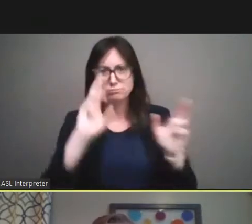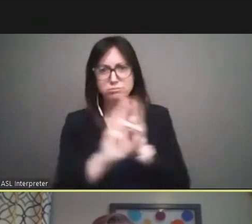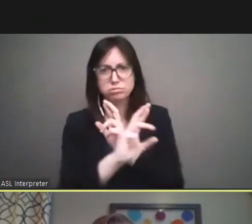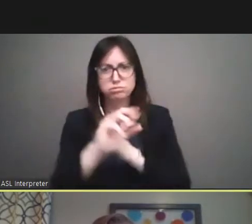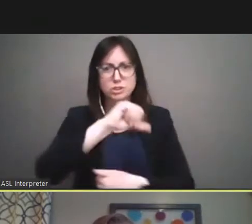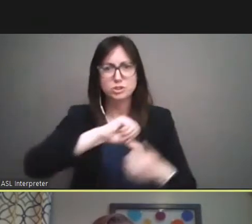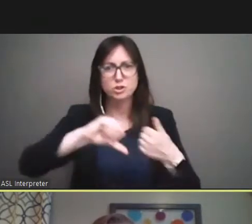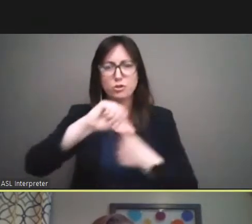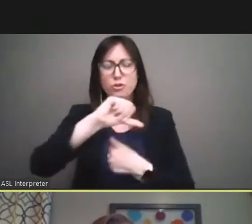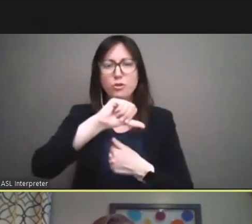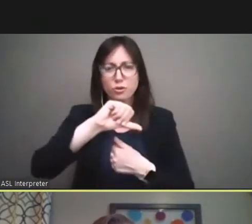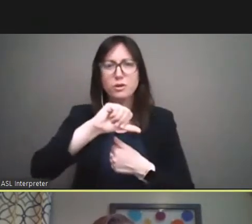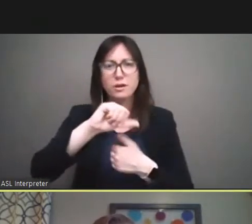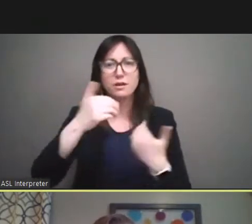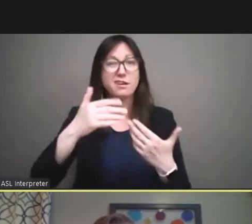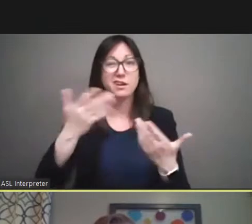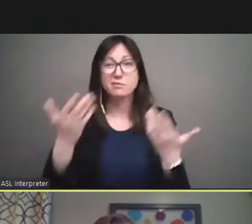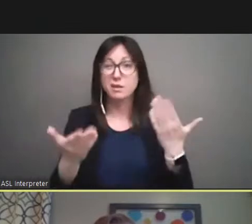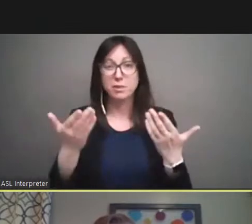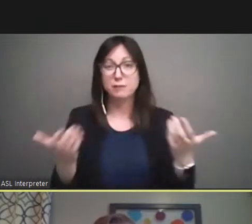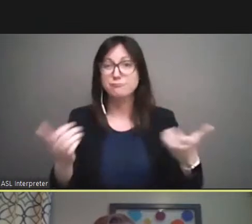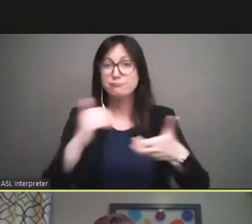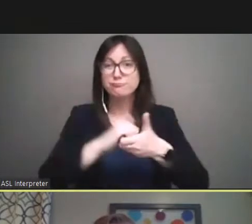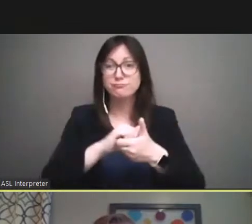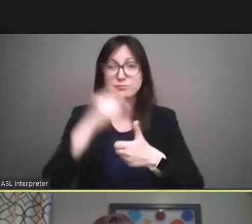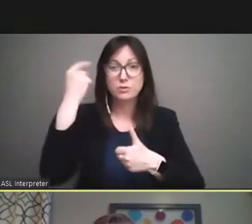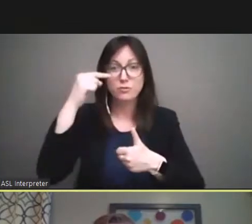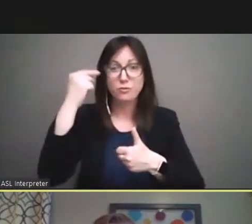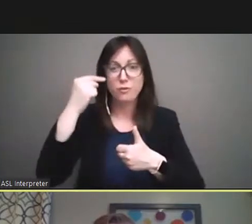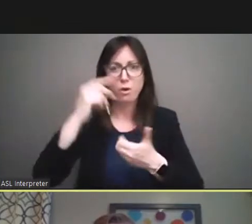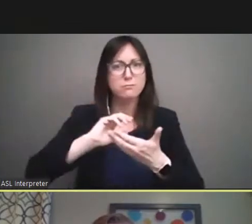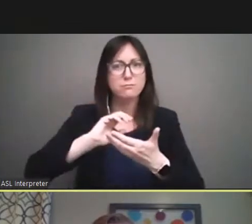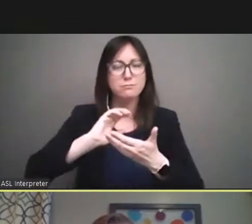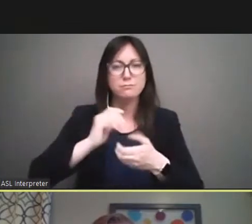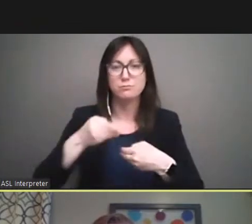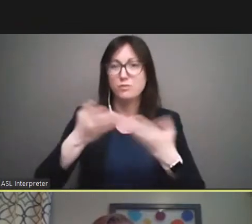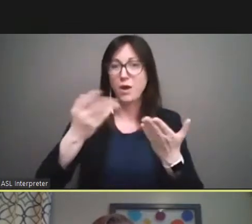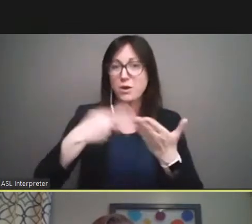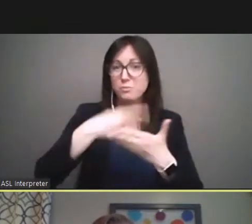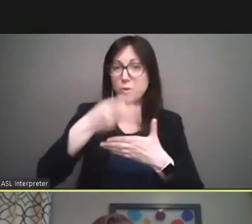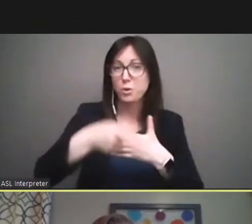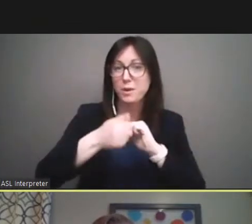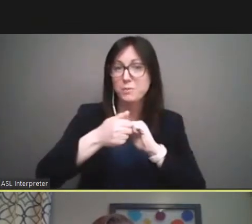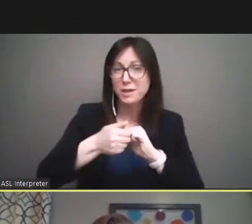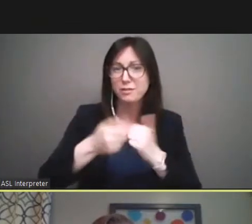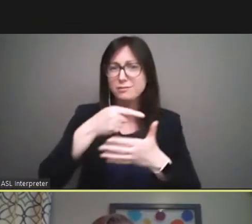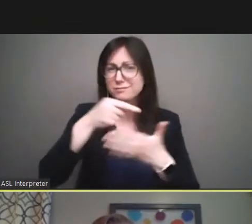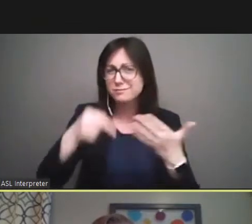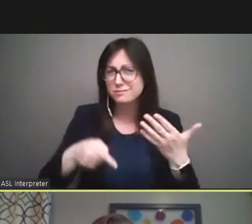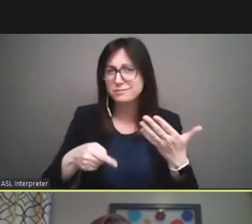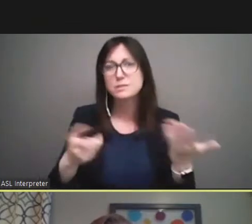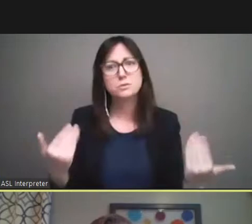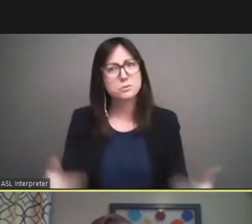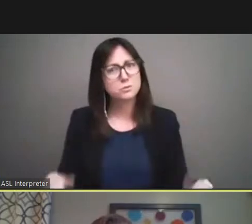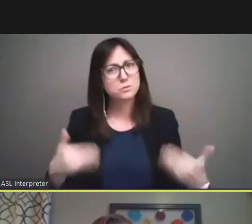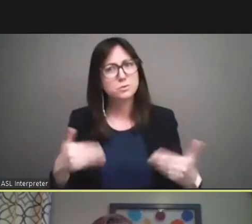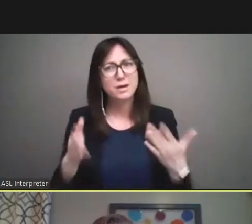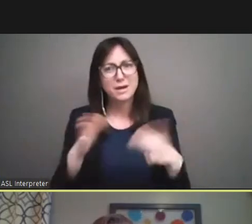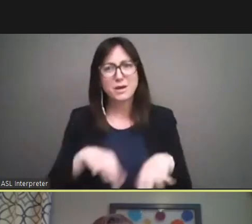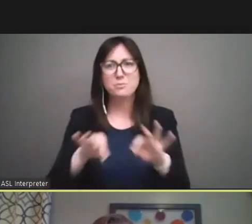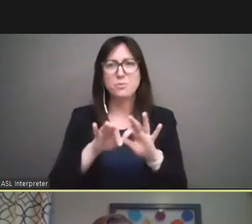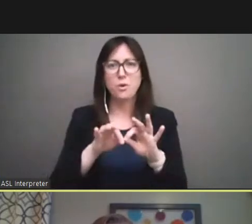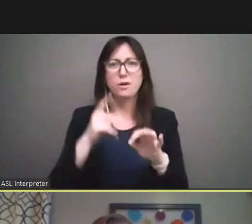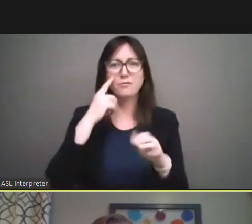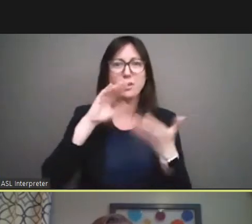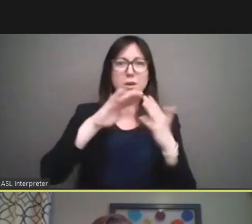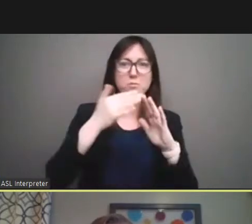like crossover kind of programming and things like that, I think have been really important in building trust within communities